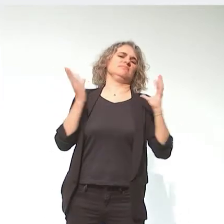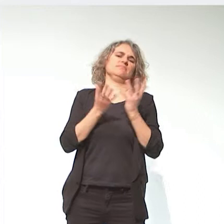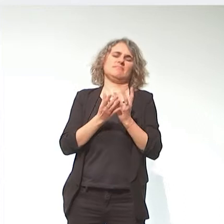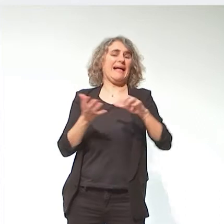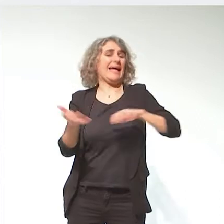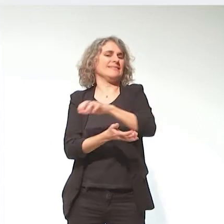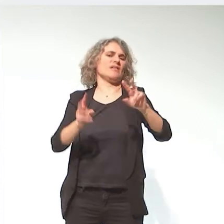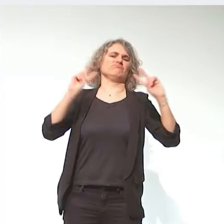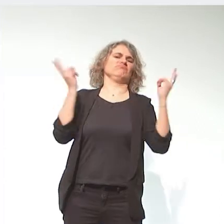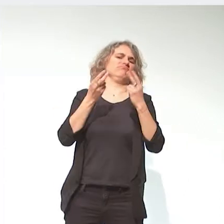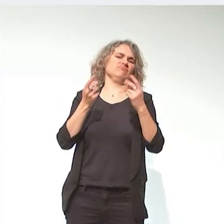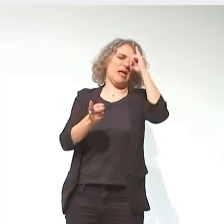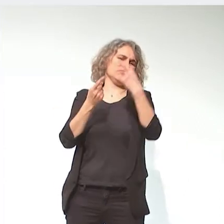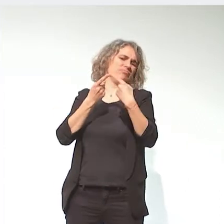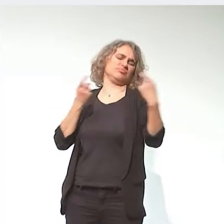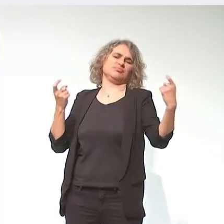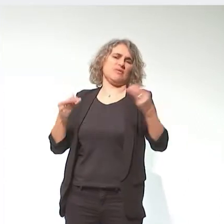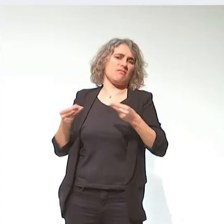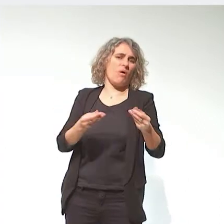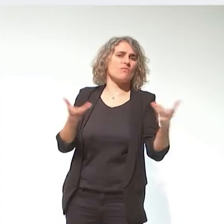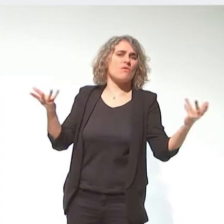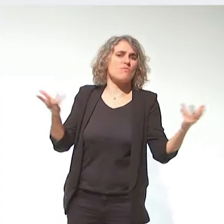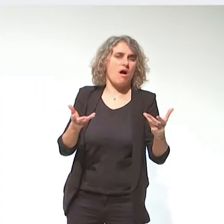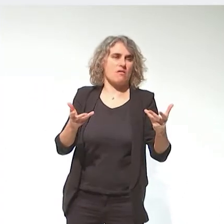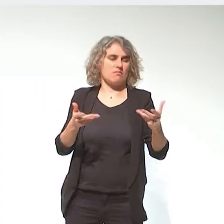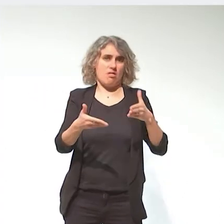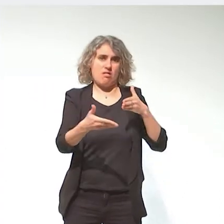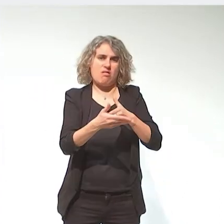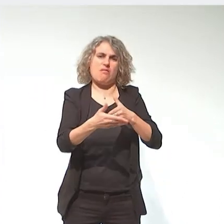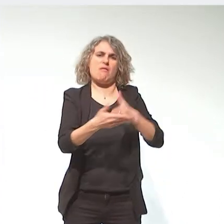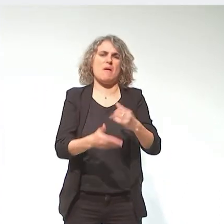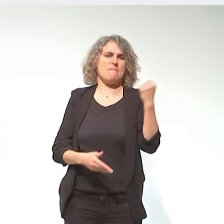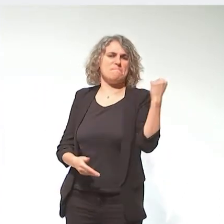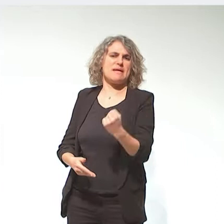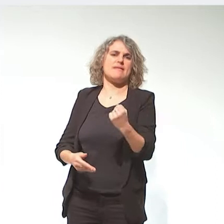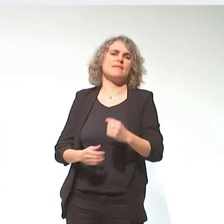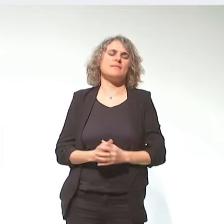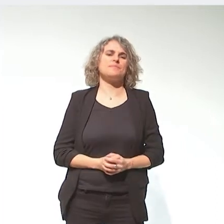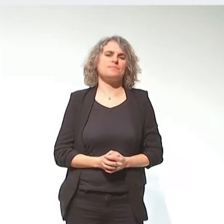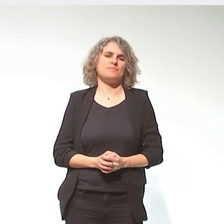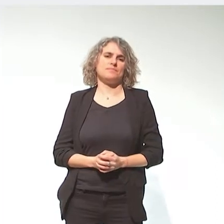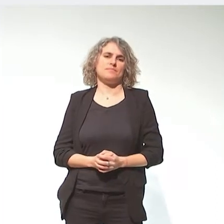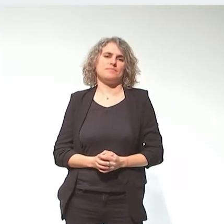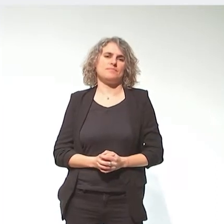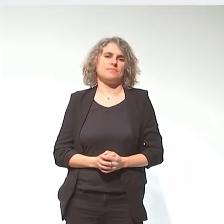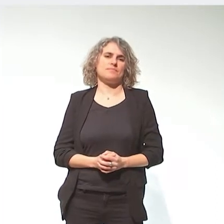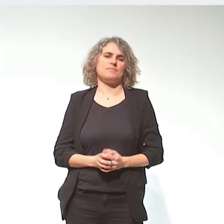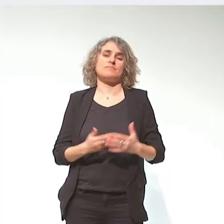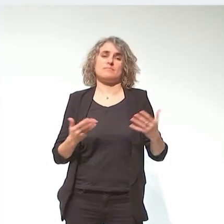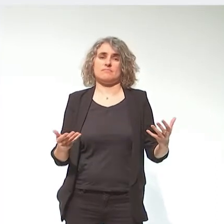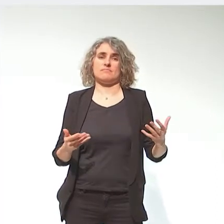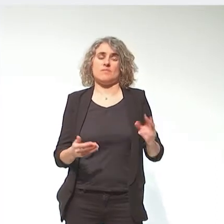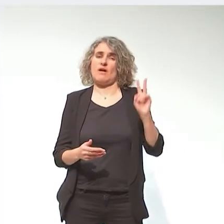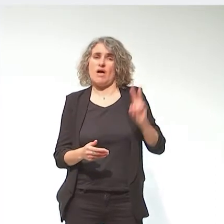disadvantages, and risks, hitting harder the most discriminated in our societies, such